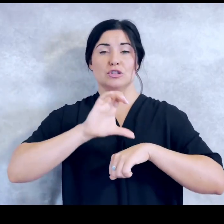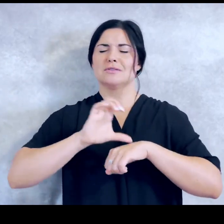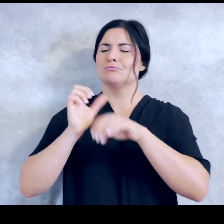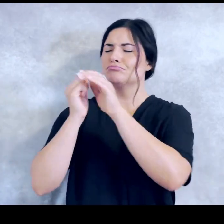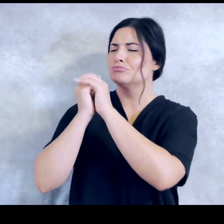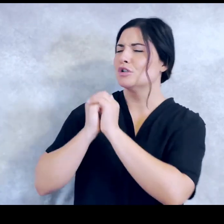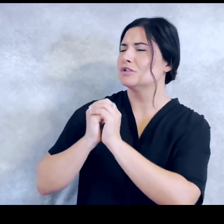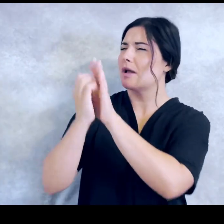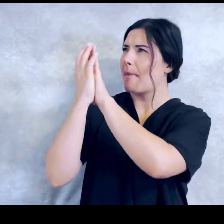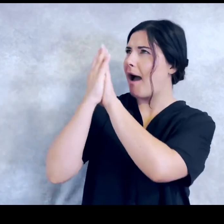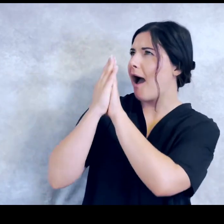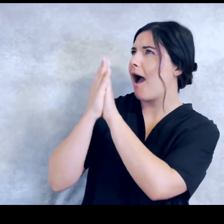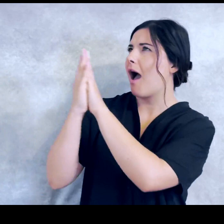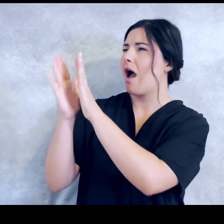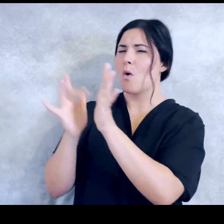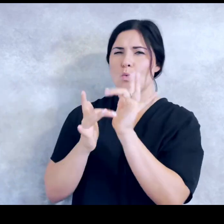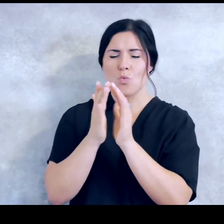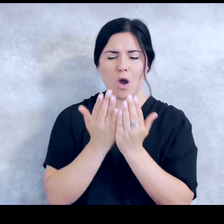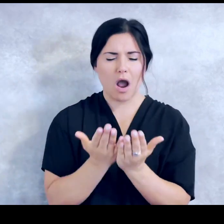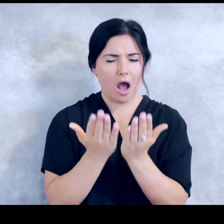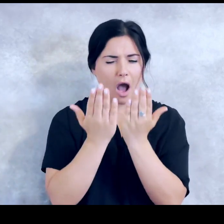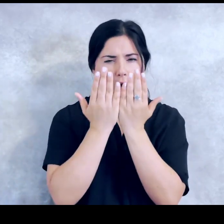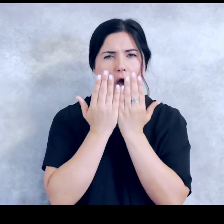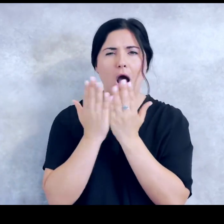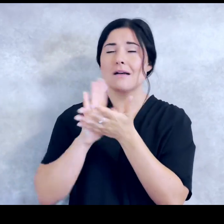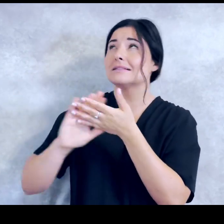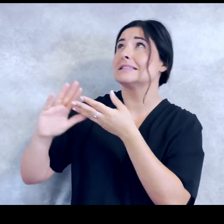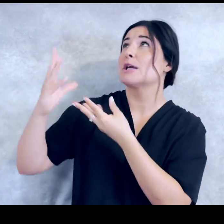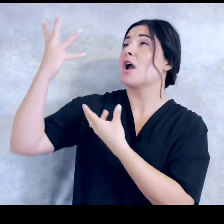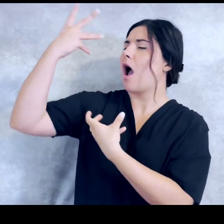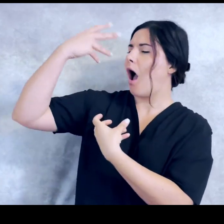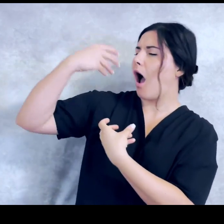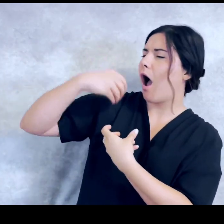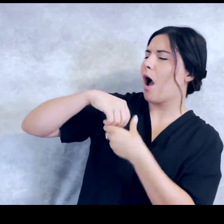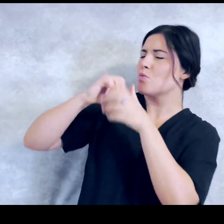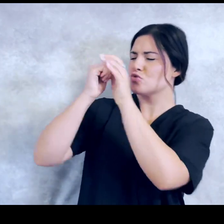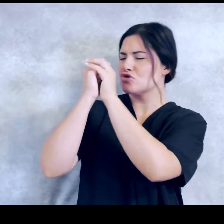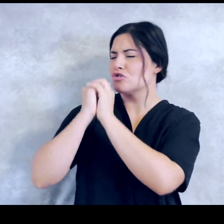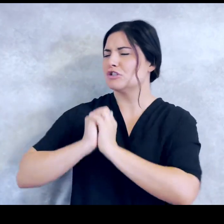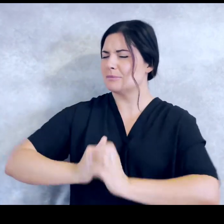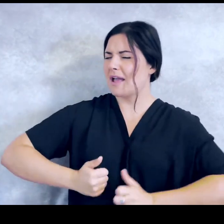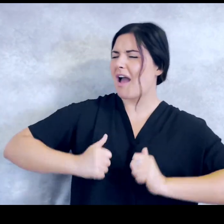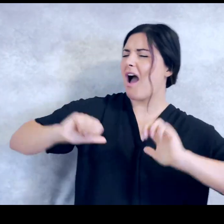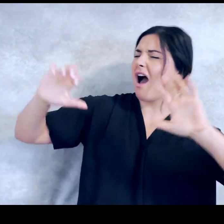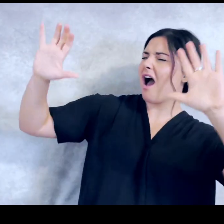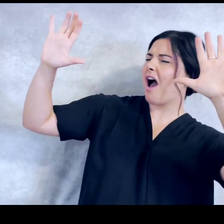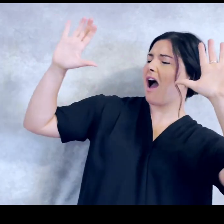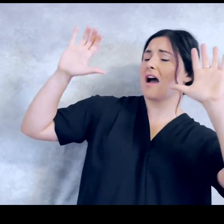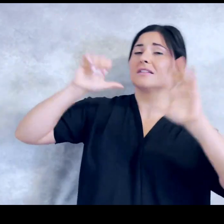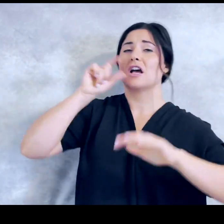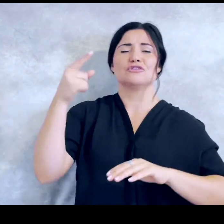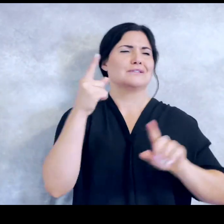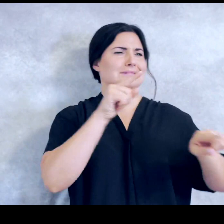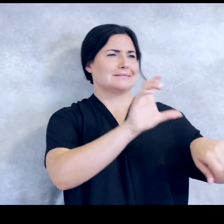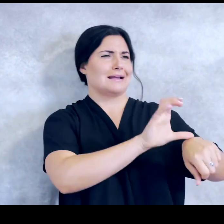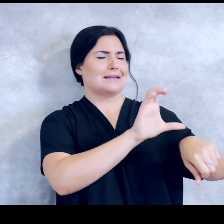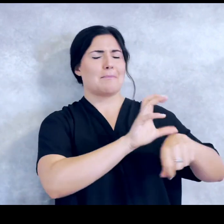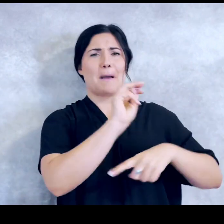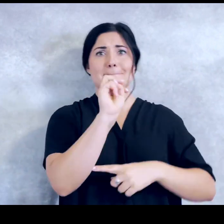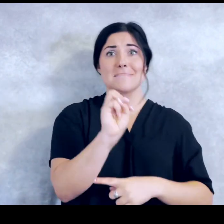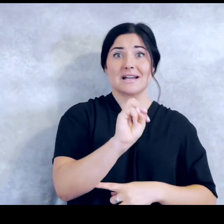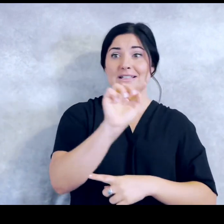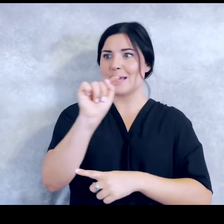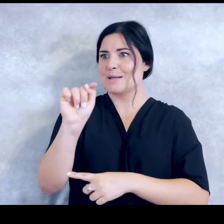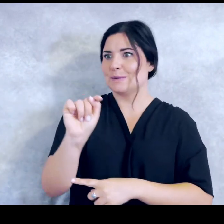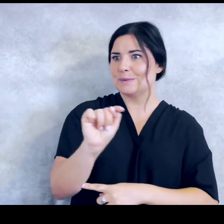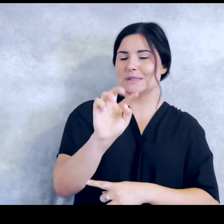our knees in prayer, leaning into his word, filled with his spirit, worshiping with all what we have, not just